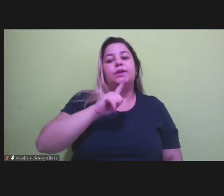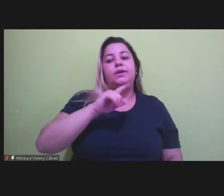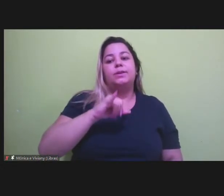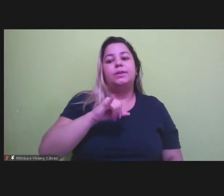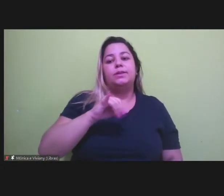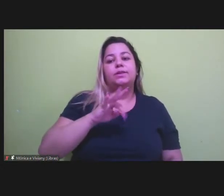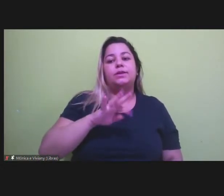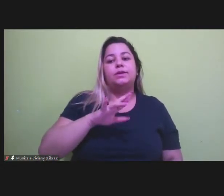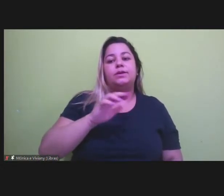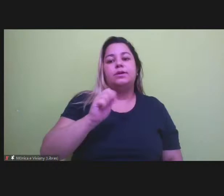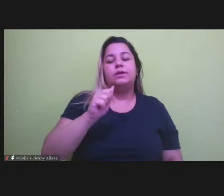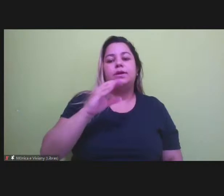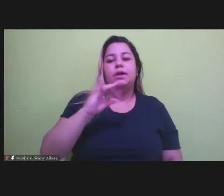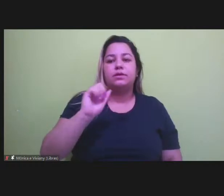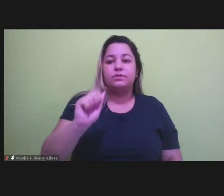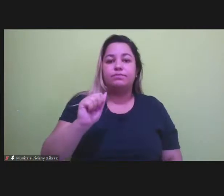from